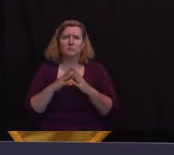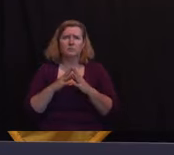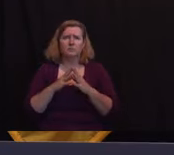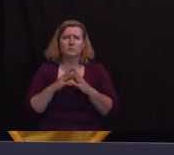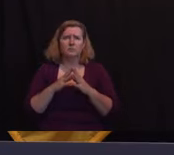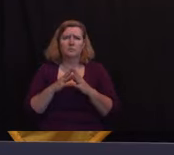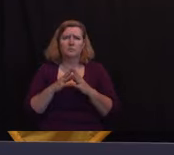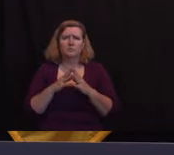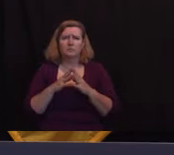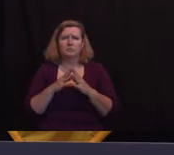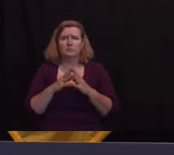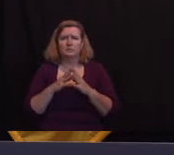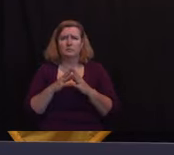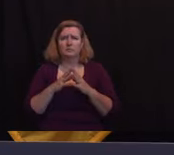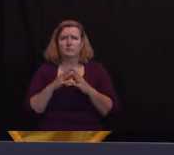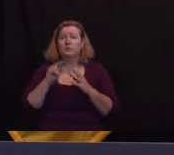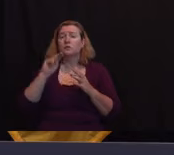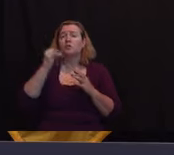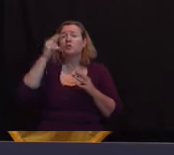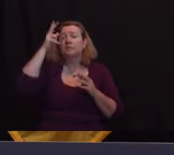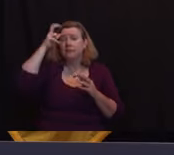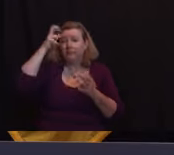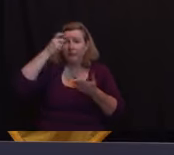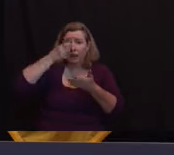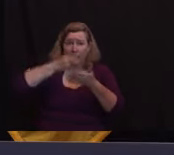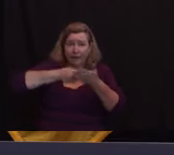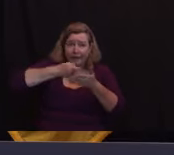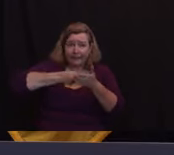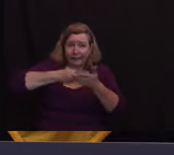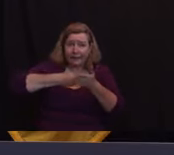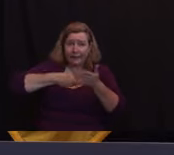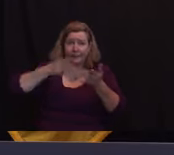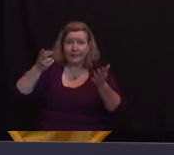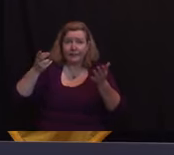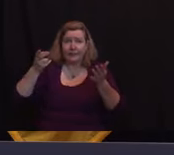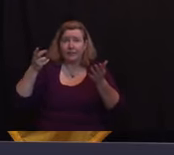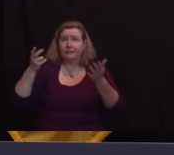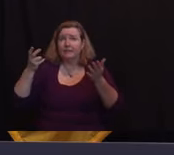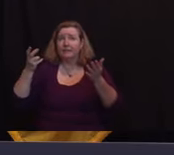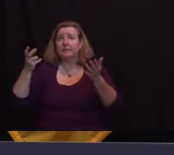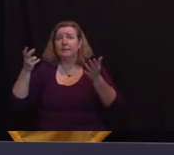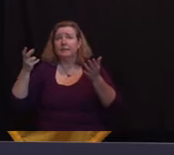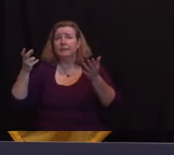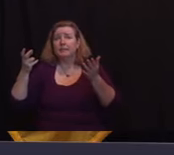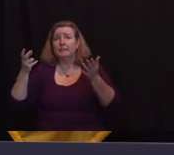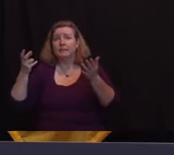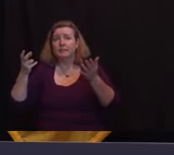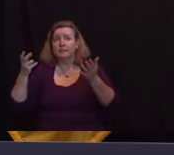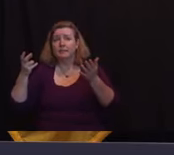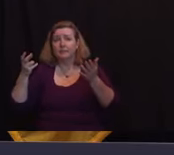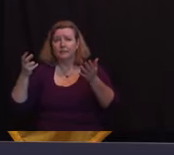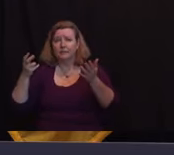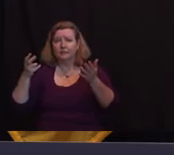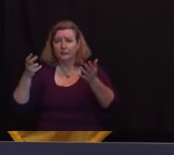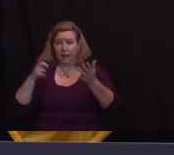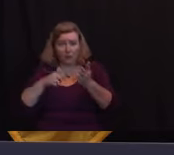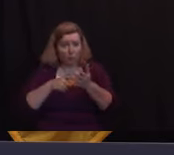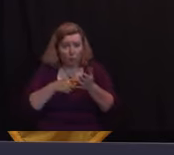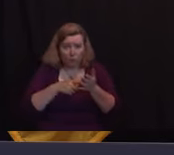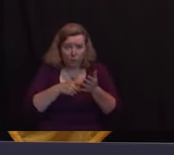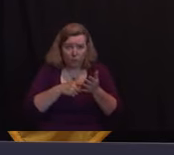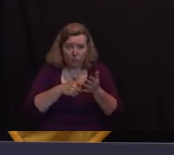But no new news there, but thank you. Sir, good afternoon. Good afternoon. I have questions for everybody